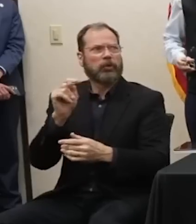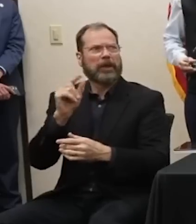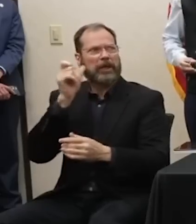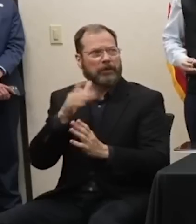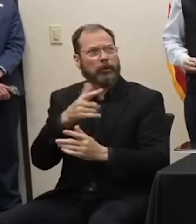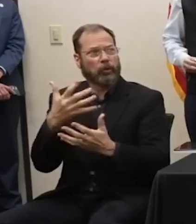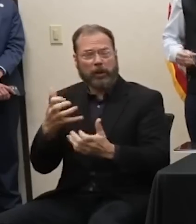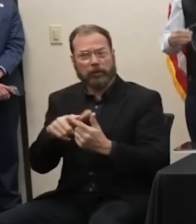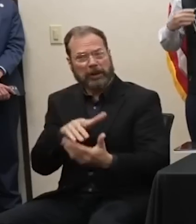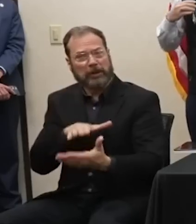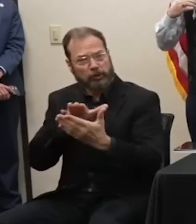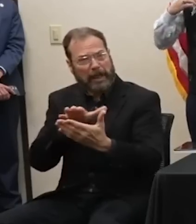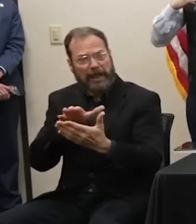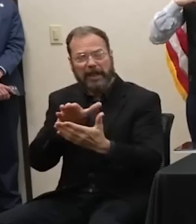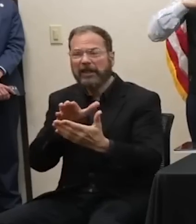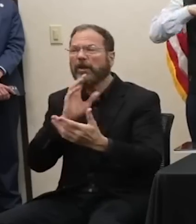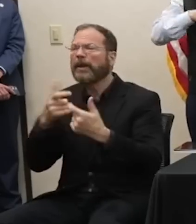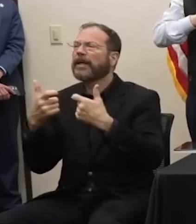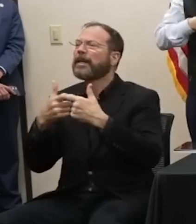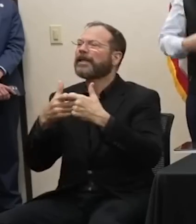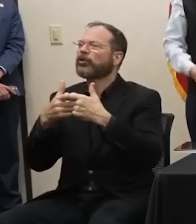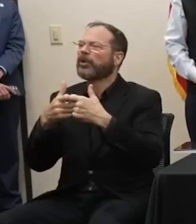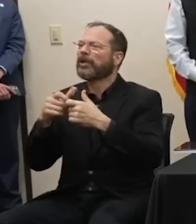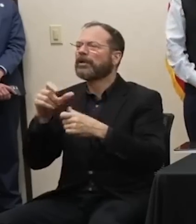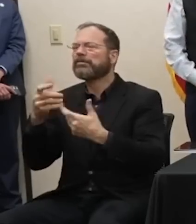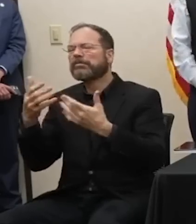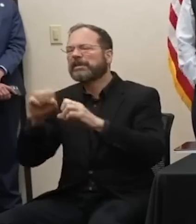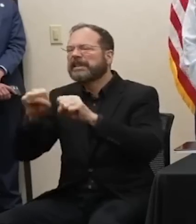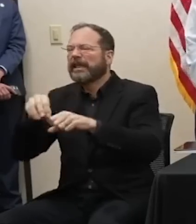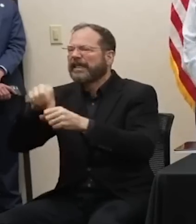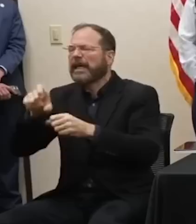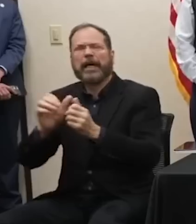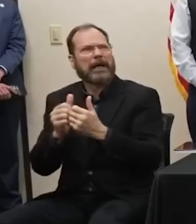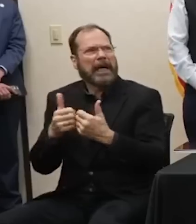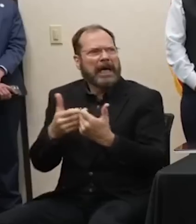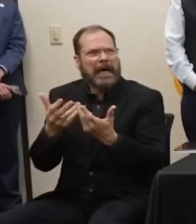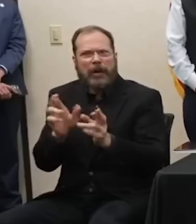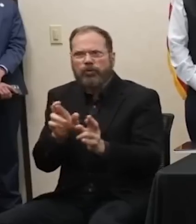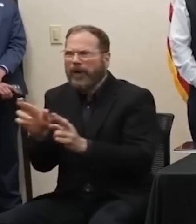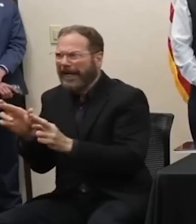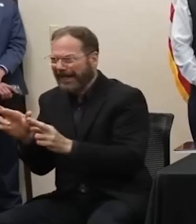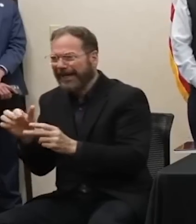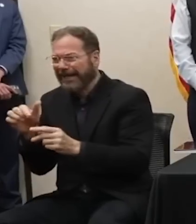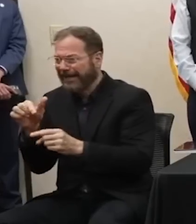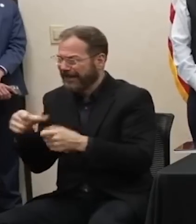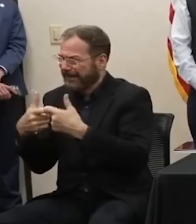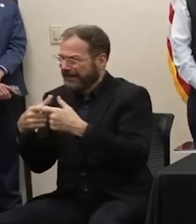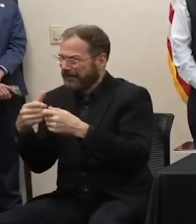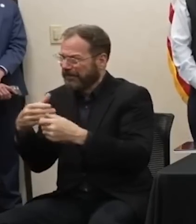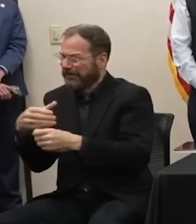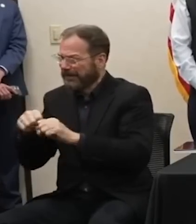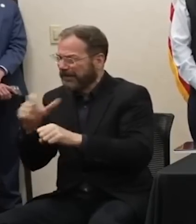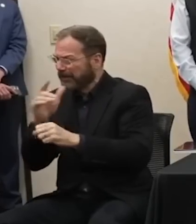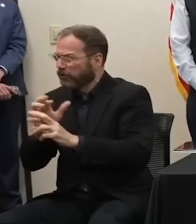you do want to address the electric grid this session. How ready is the grid for this winter storm if you do think it needs more work?